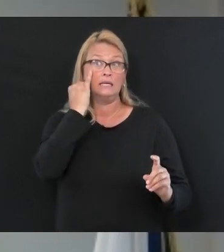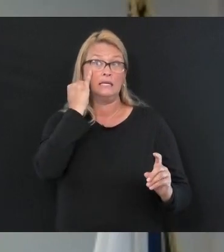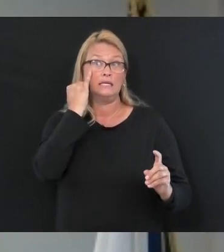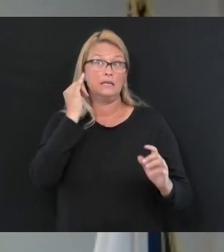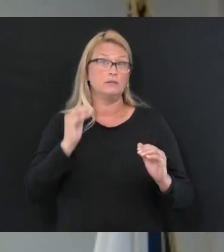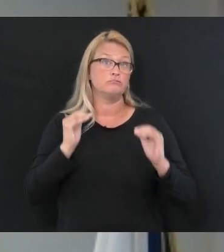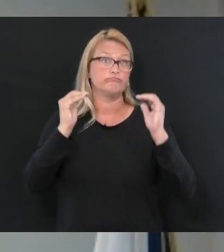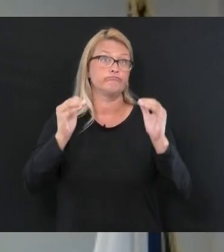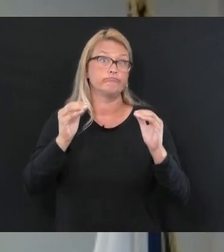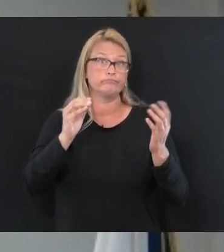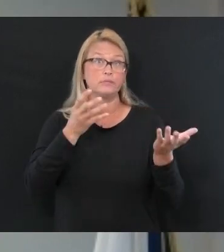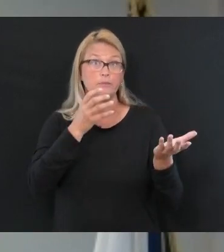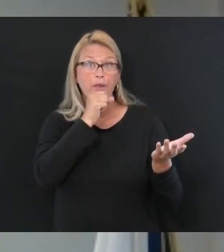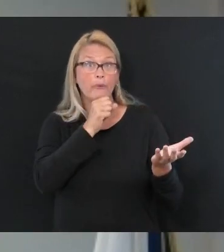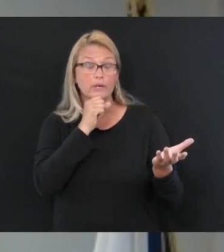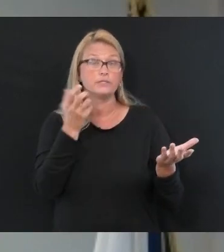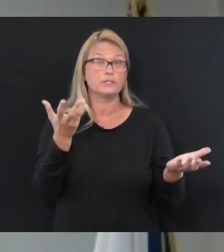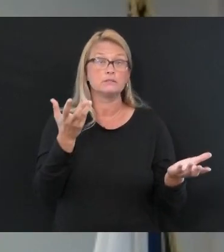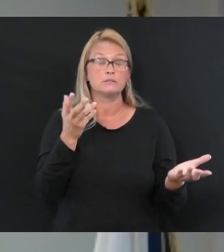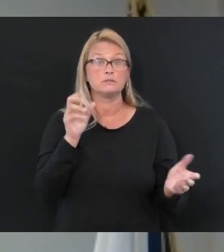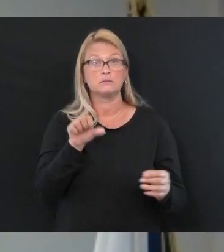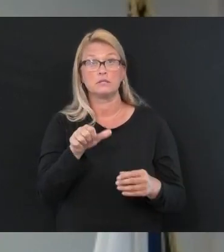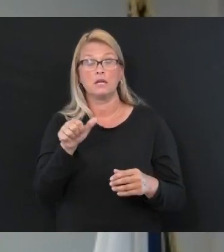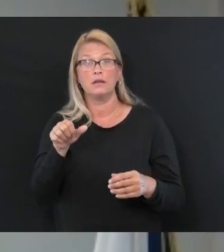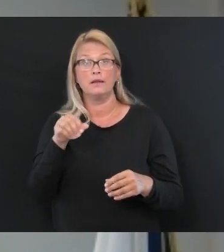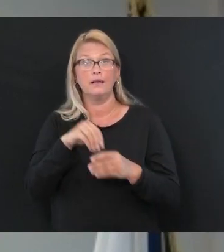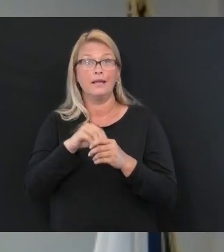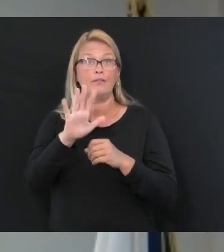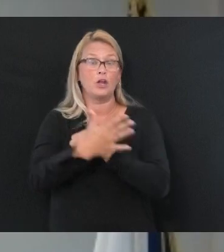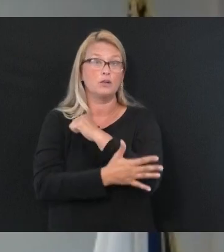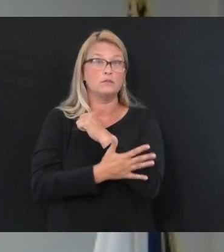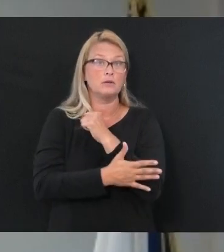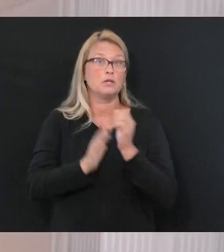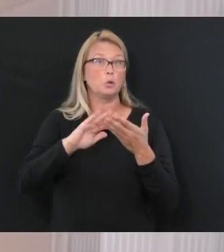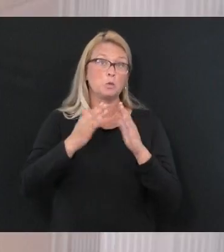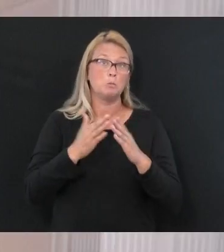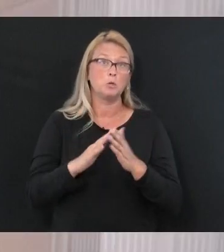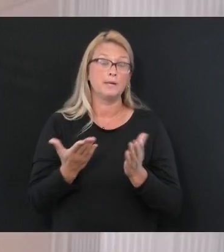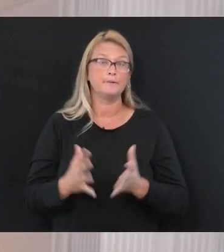that could be taken in the community and in the county. Thank you.